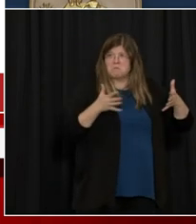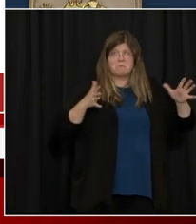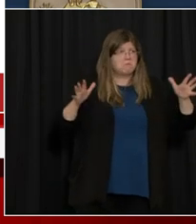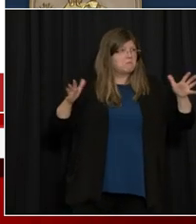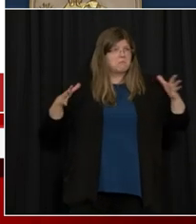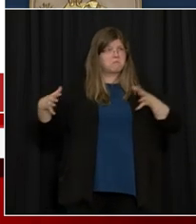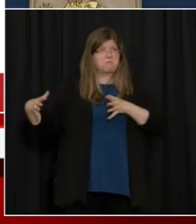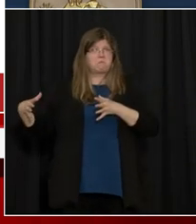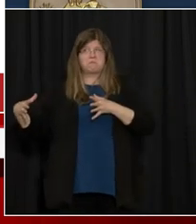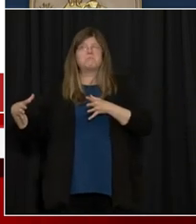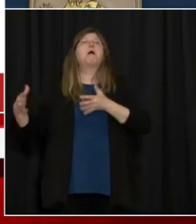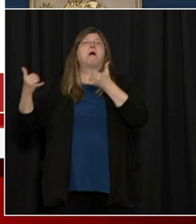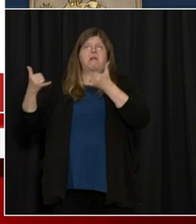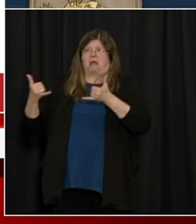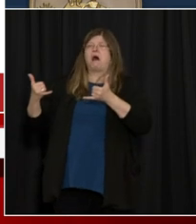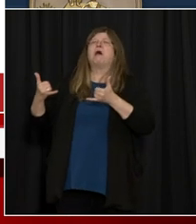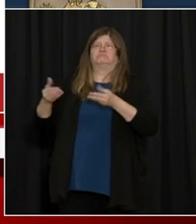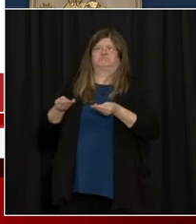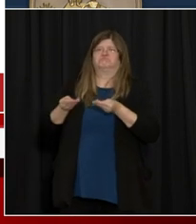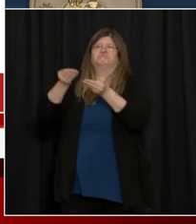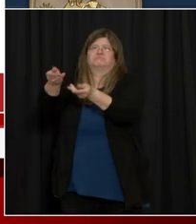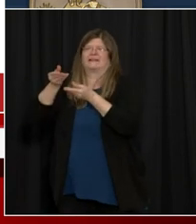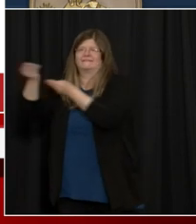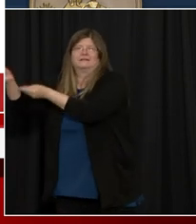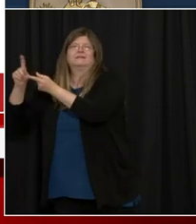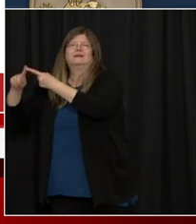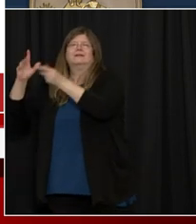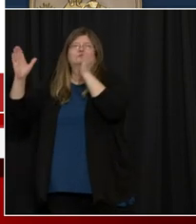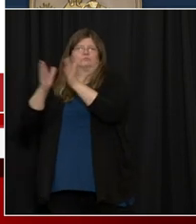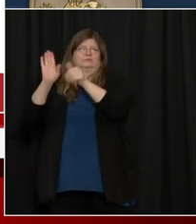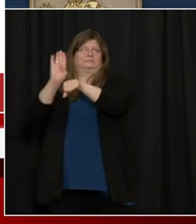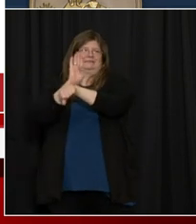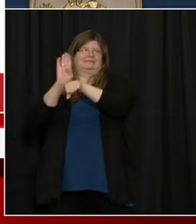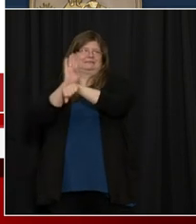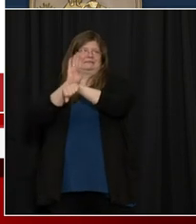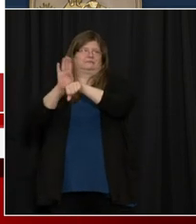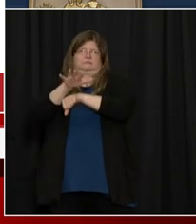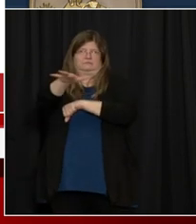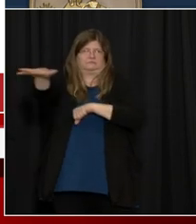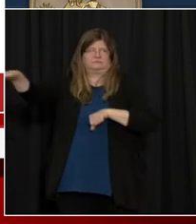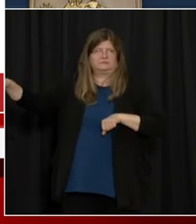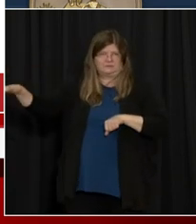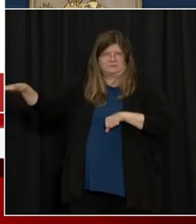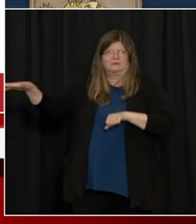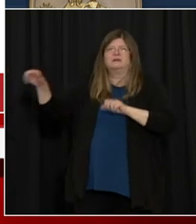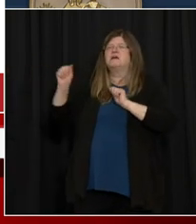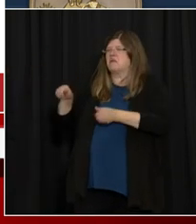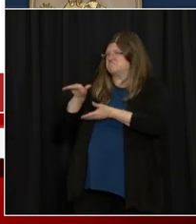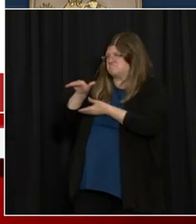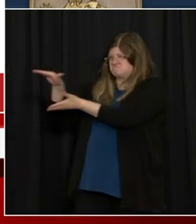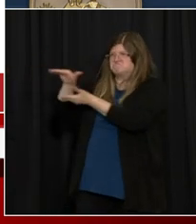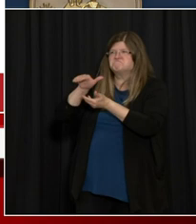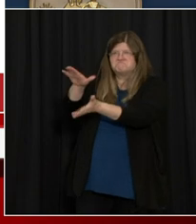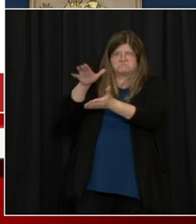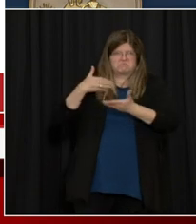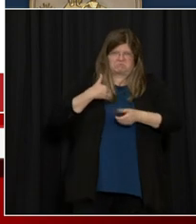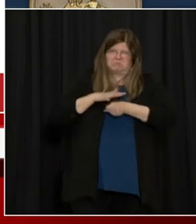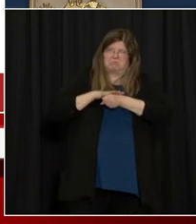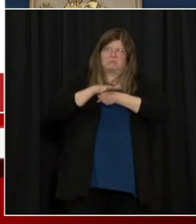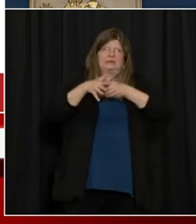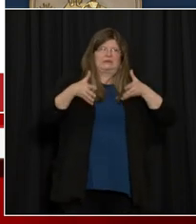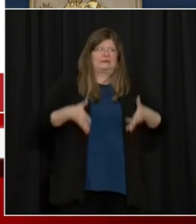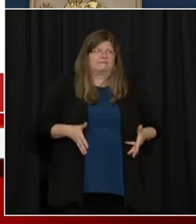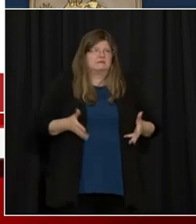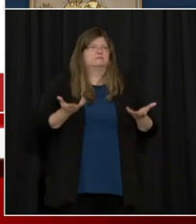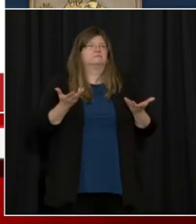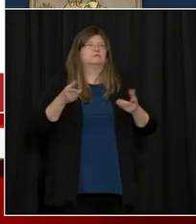building the supply to make sure our first responders have all of the materials they need, our frontline workers in DC